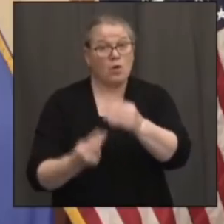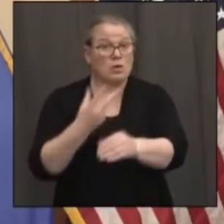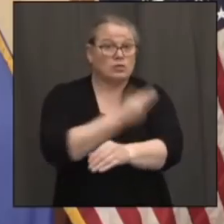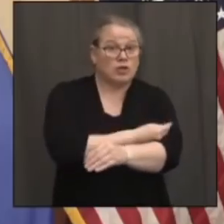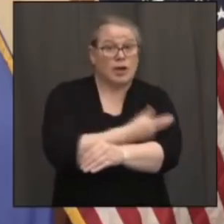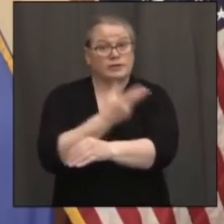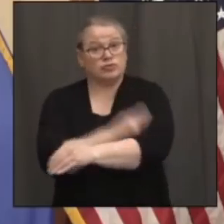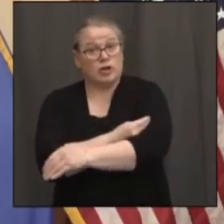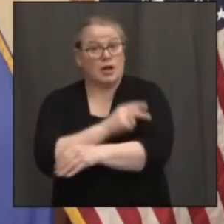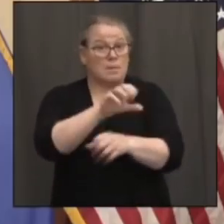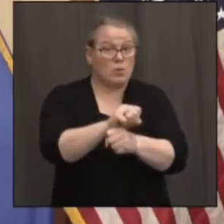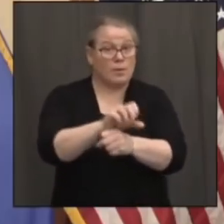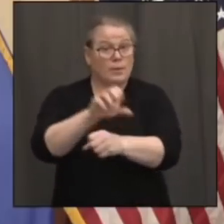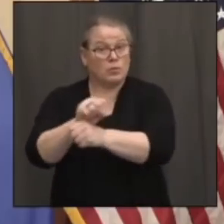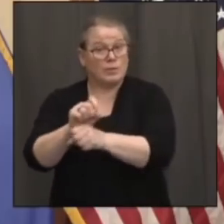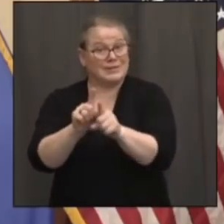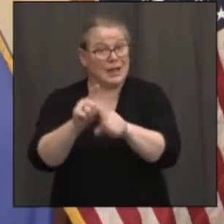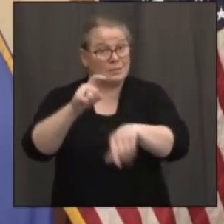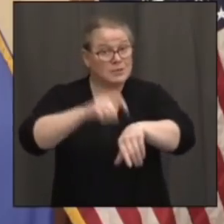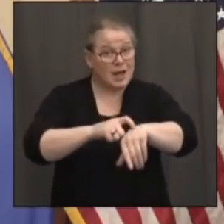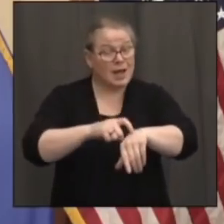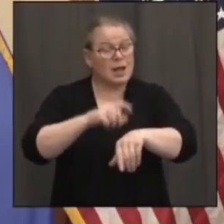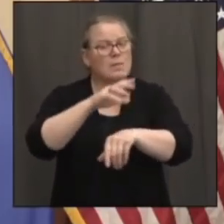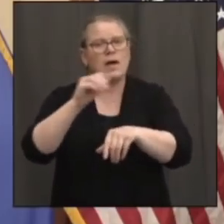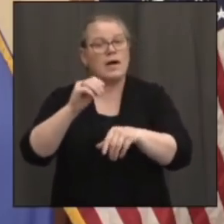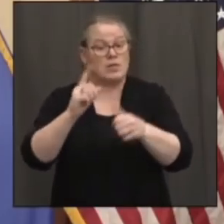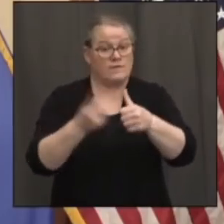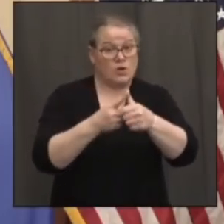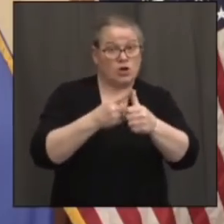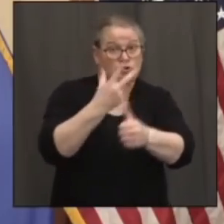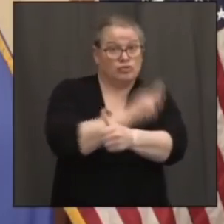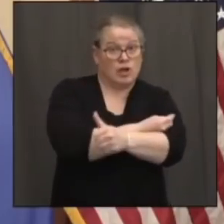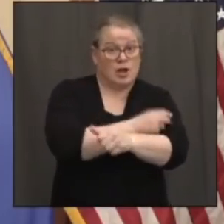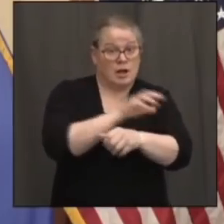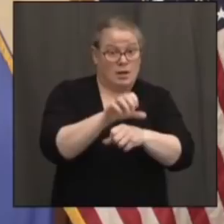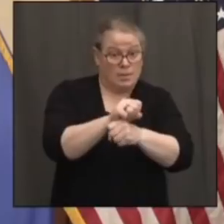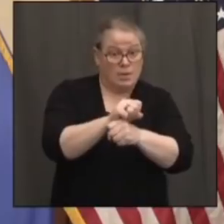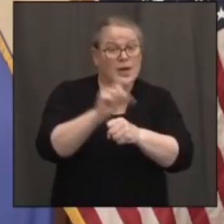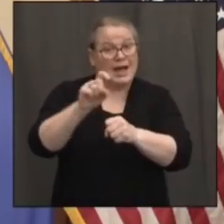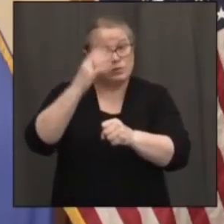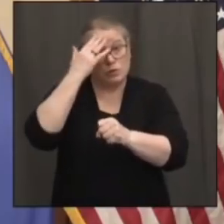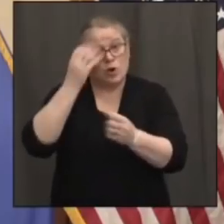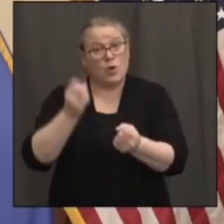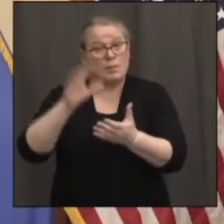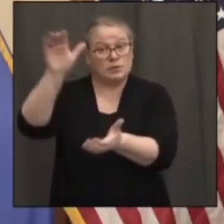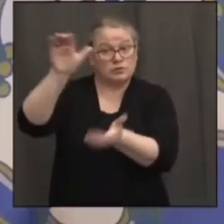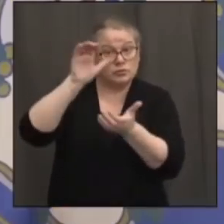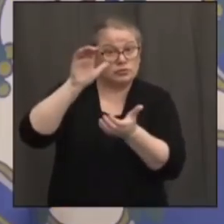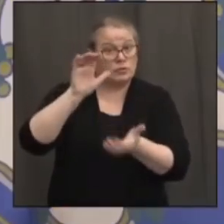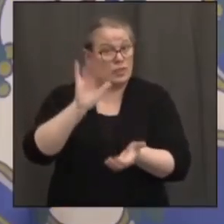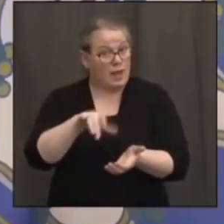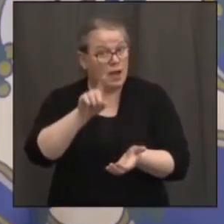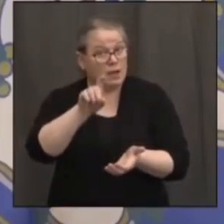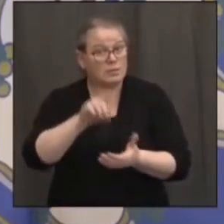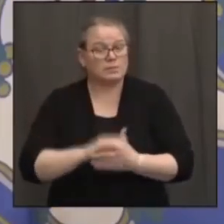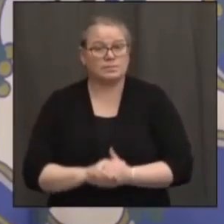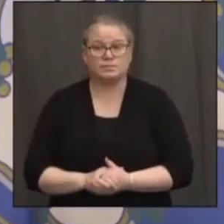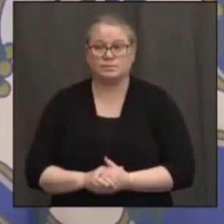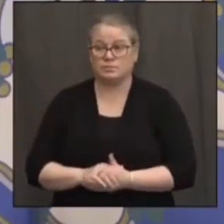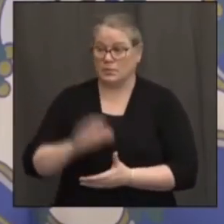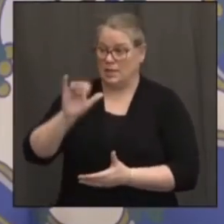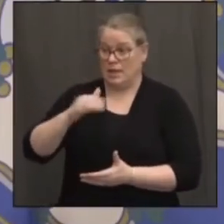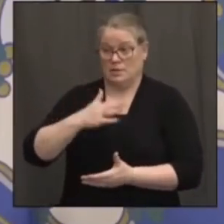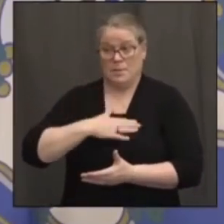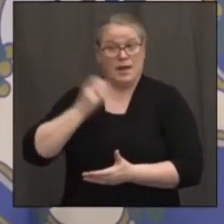have the capacity has to be known at the time of the initial appointment? Yeah, that's my understanding, Brian, is that you get